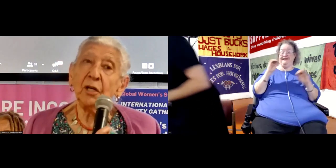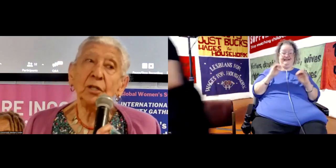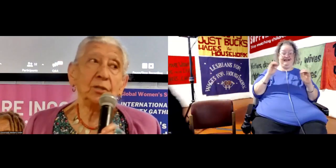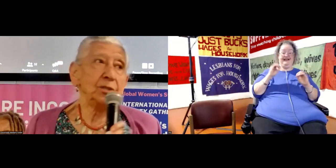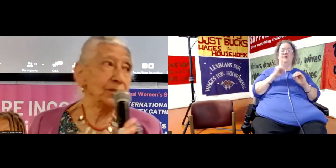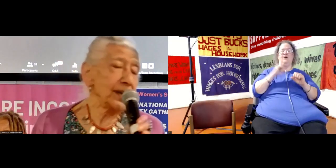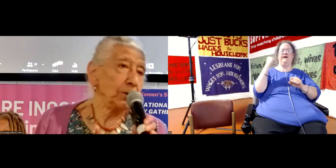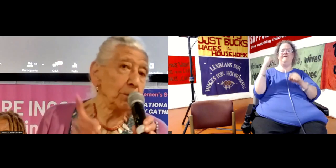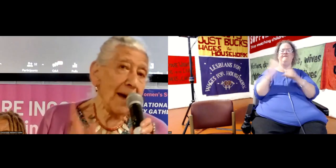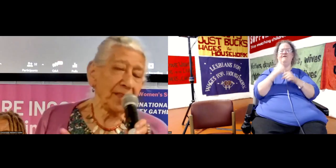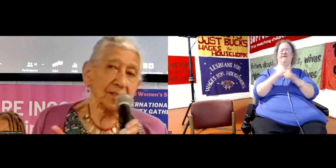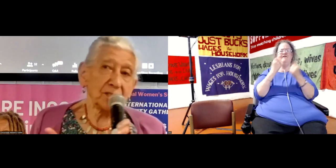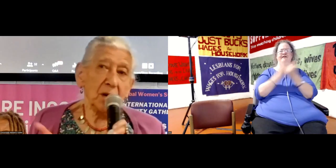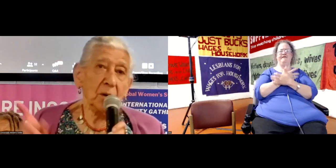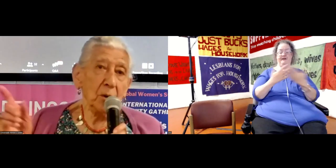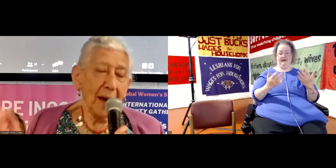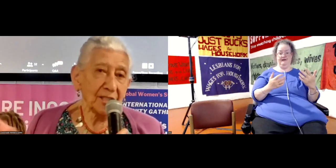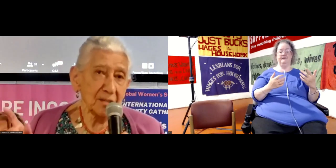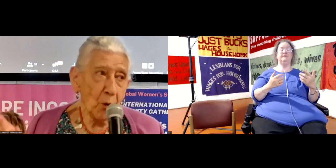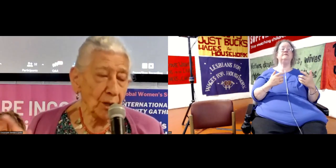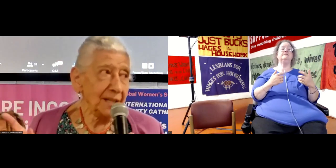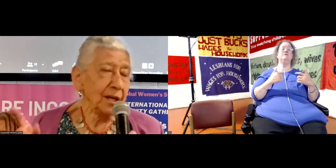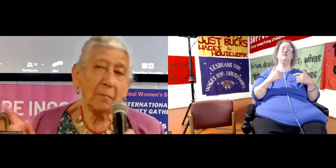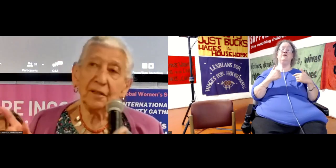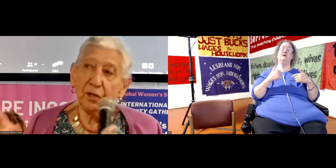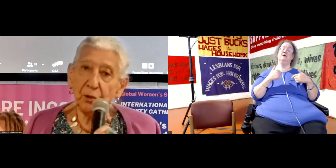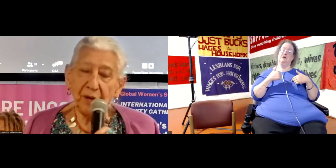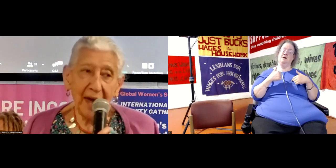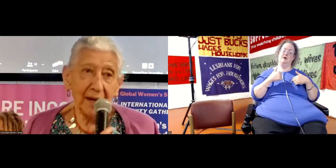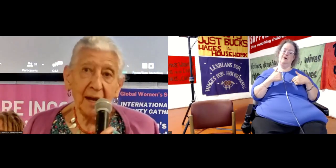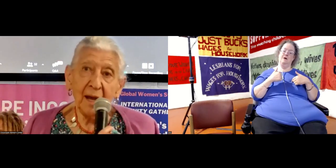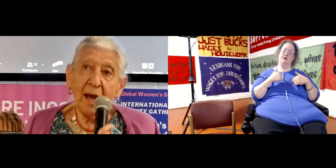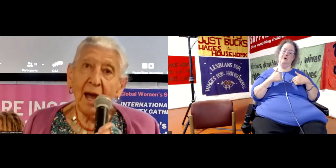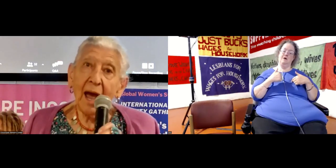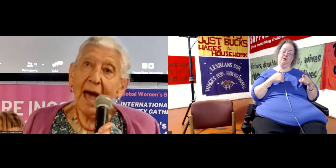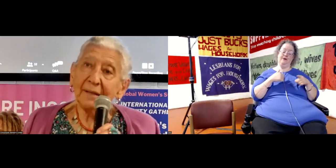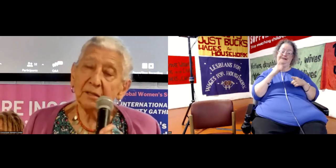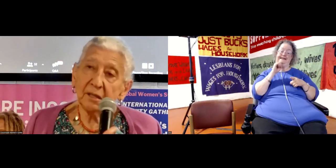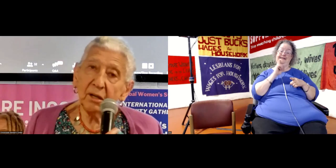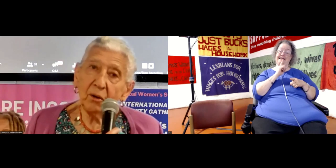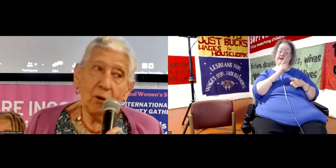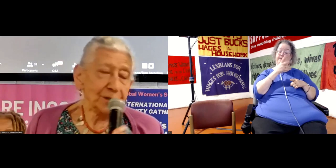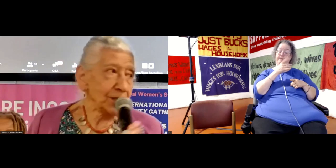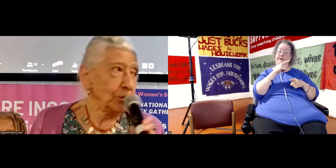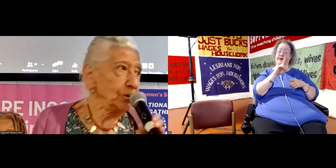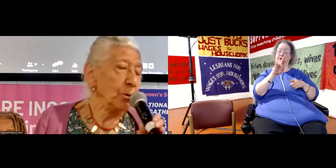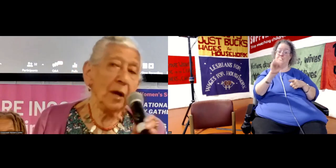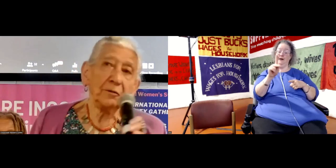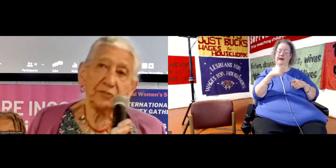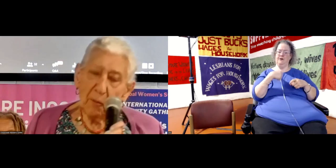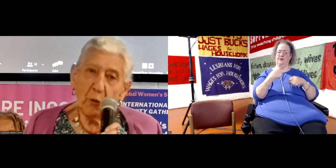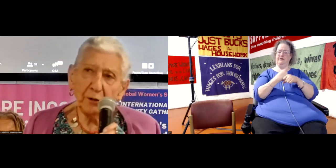attractive to single mothers who had a small income in the UK, and also